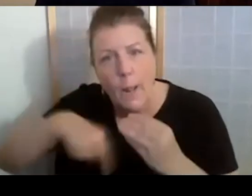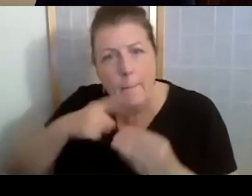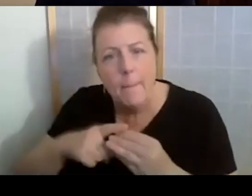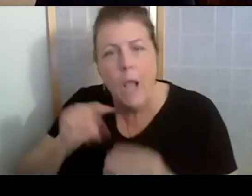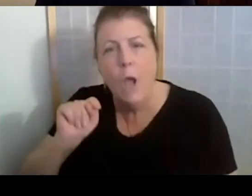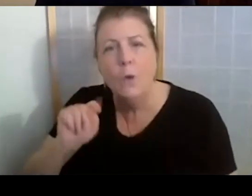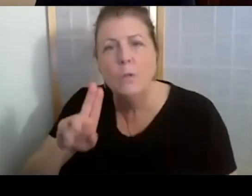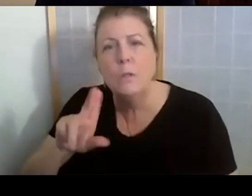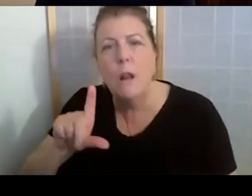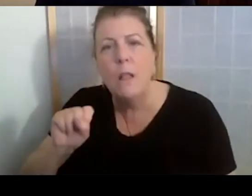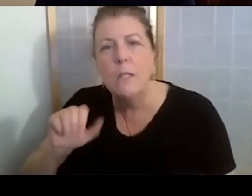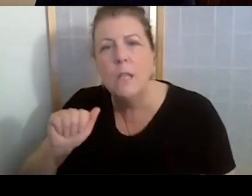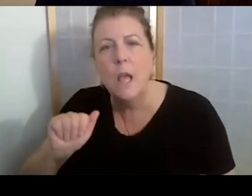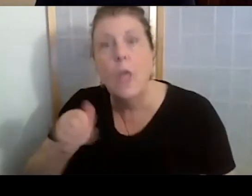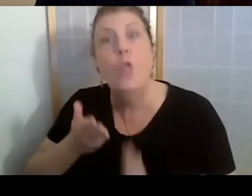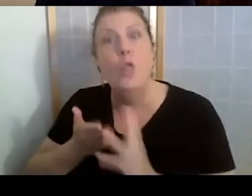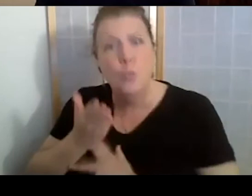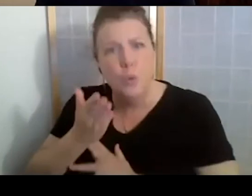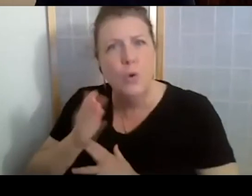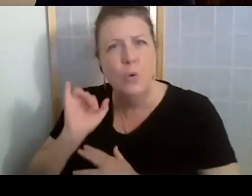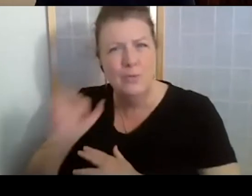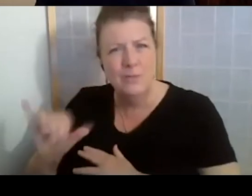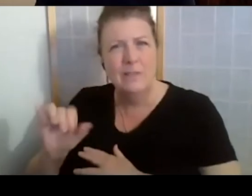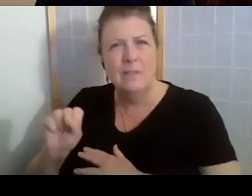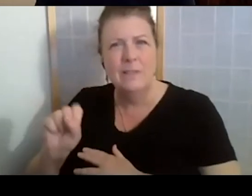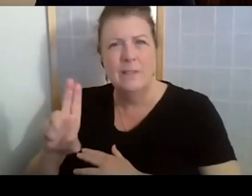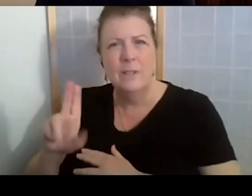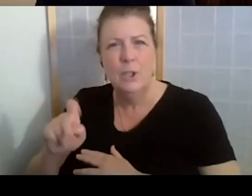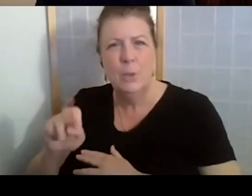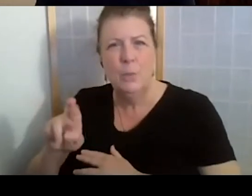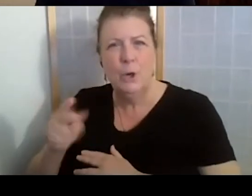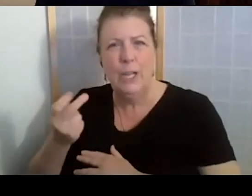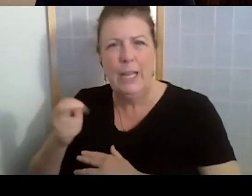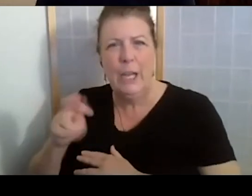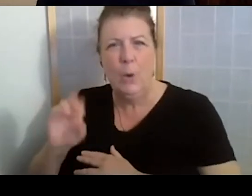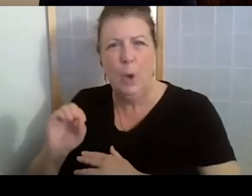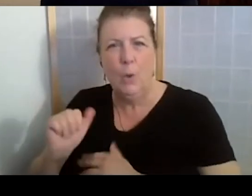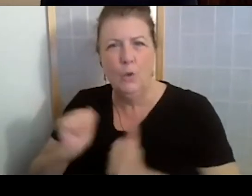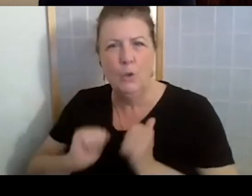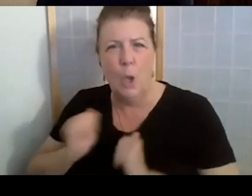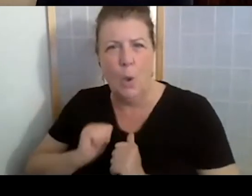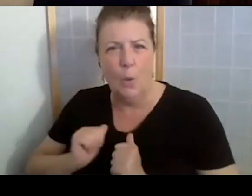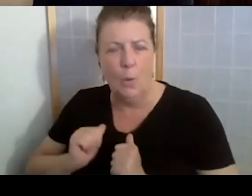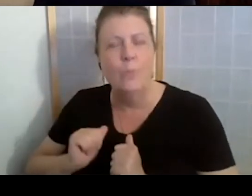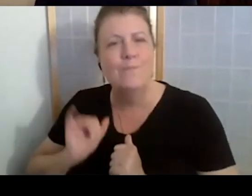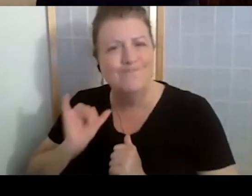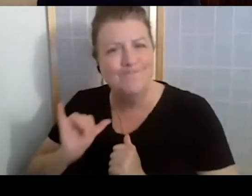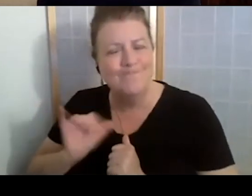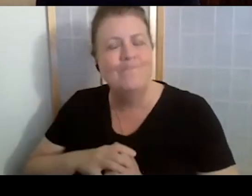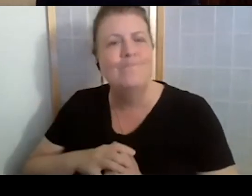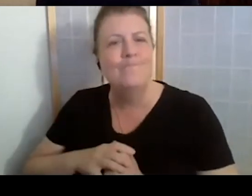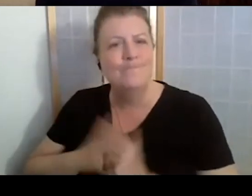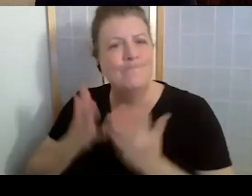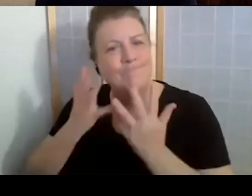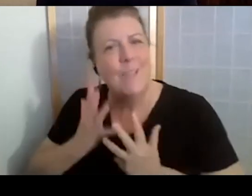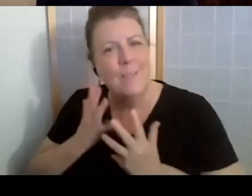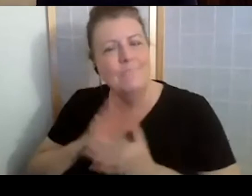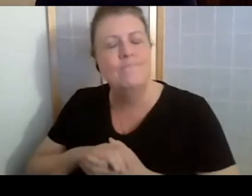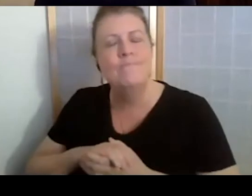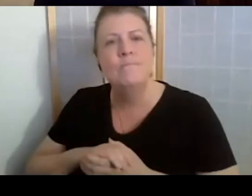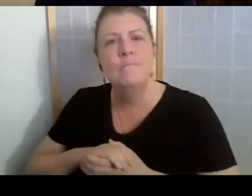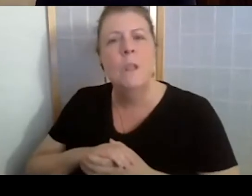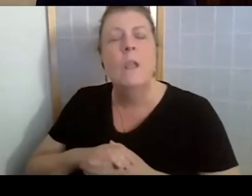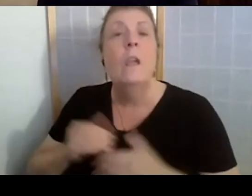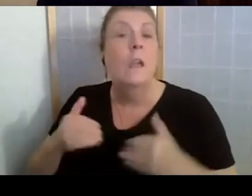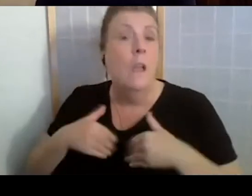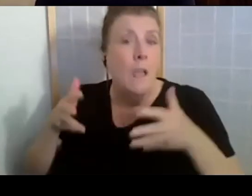you know, how this medium sort of has access in ways that, you know, other media don't. But we just have a